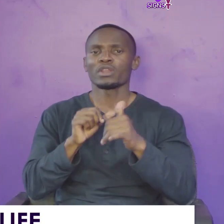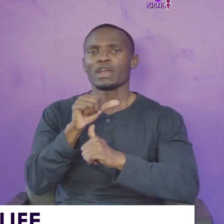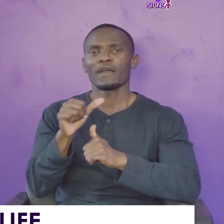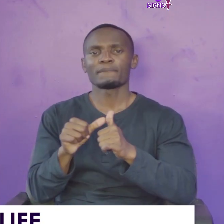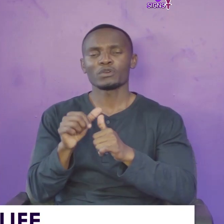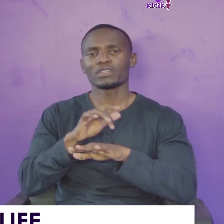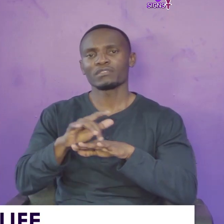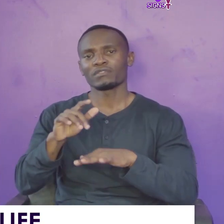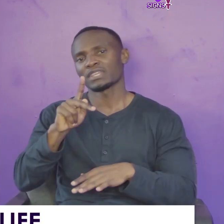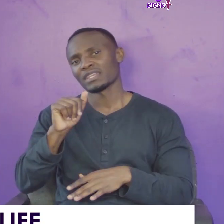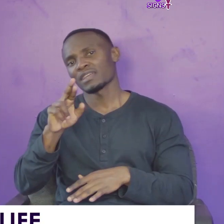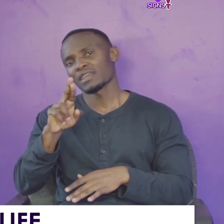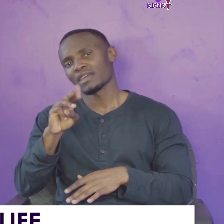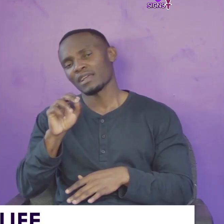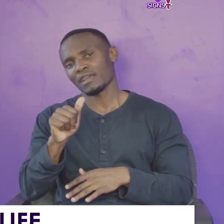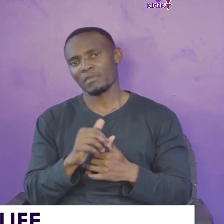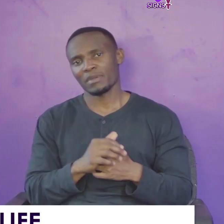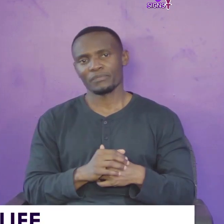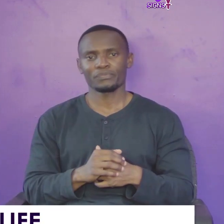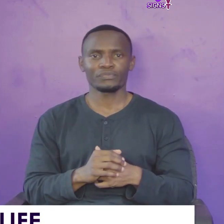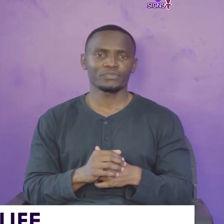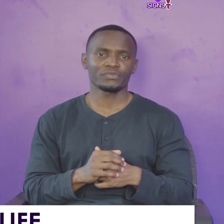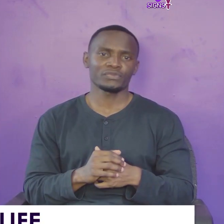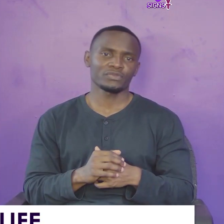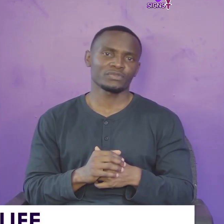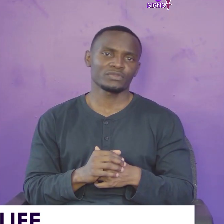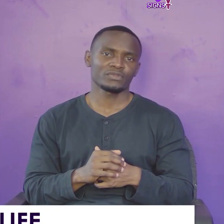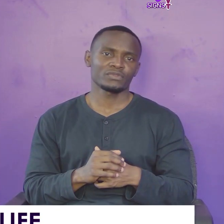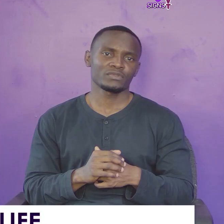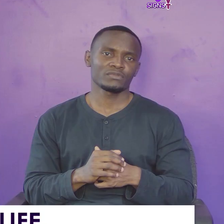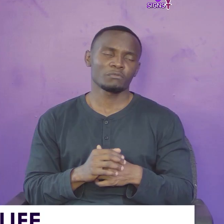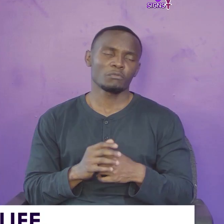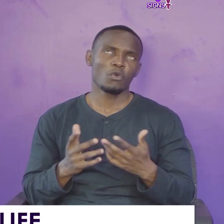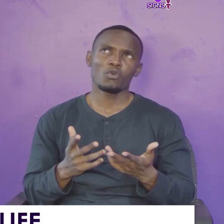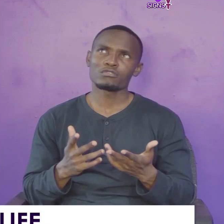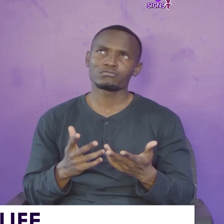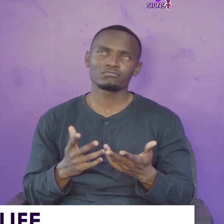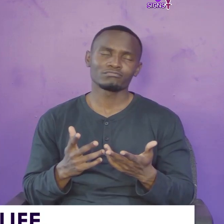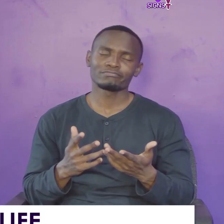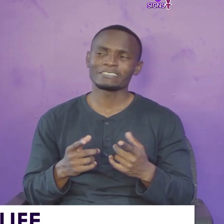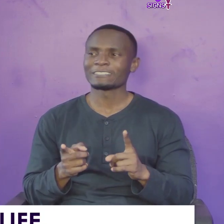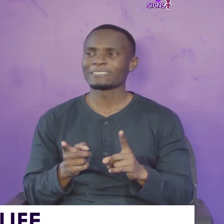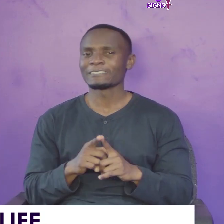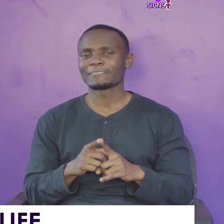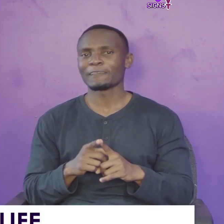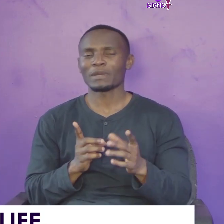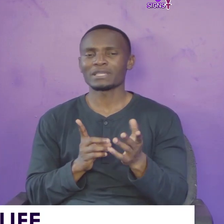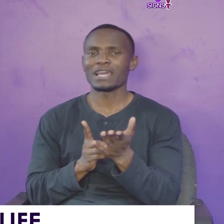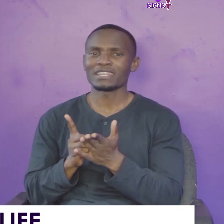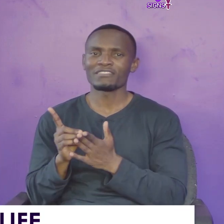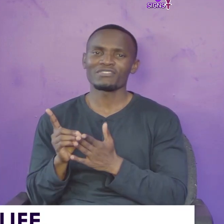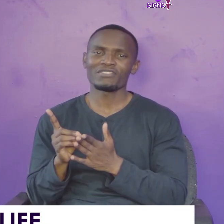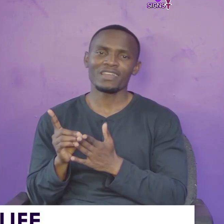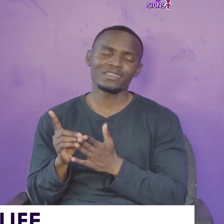Karma? Yeah. Divine almost like divine